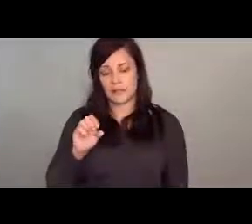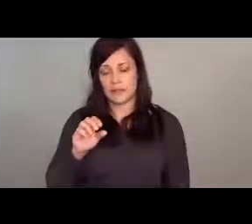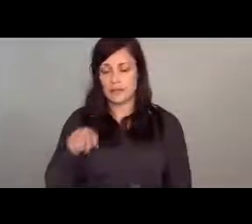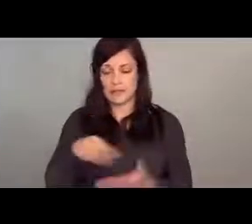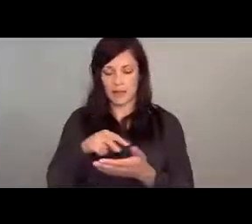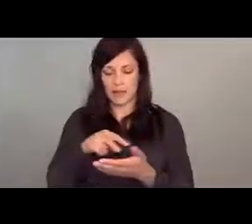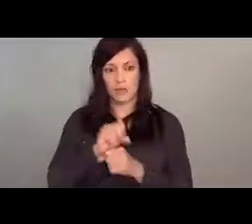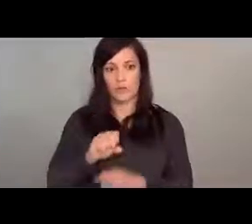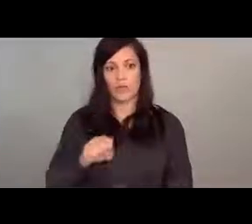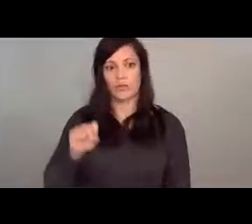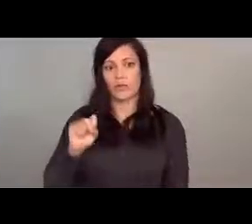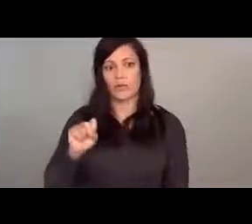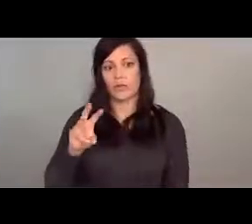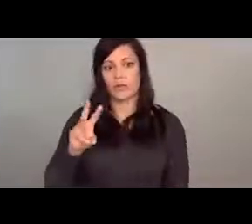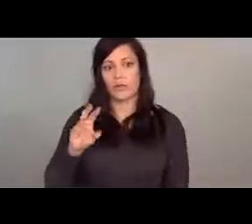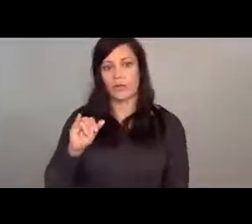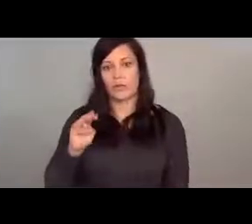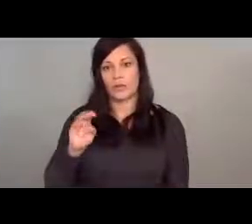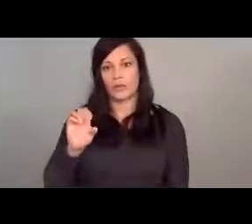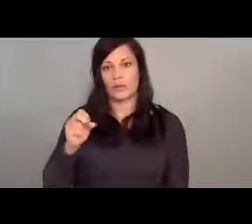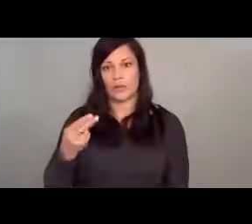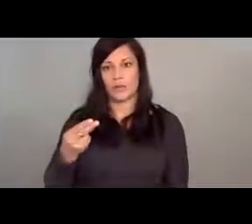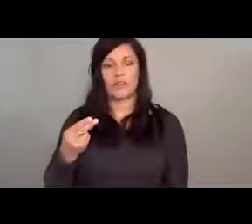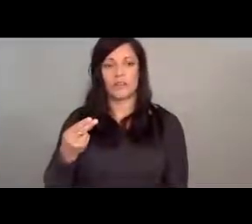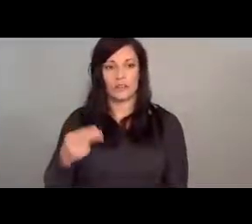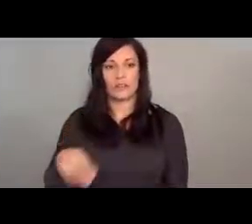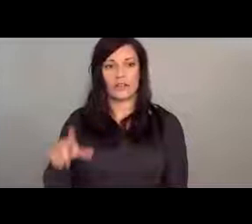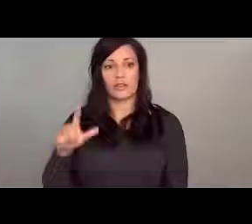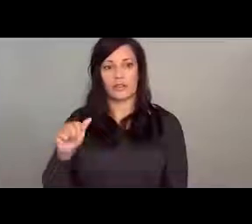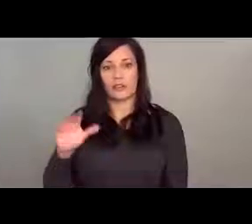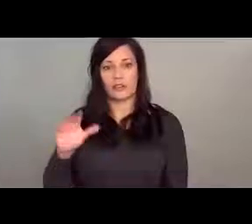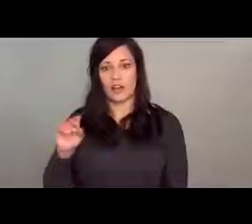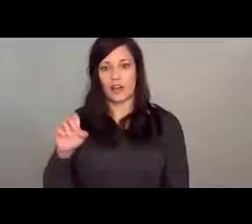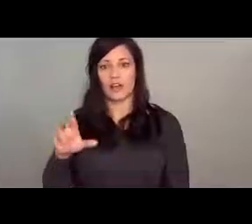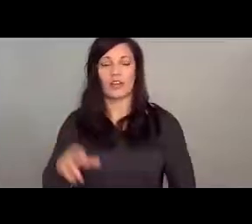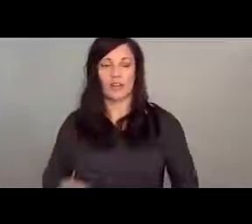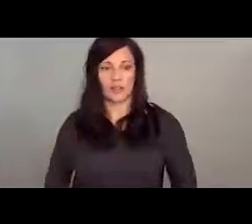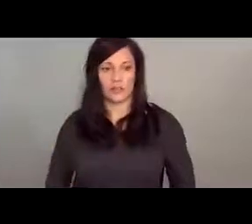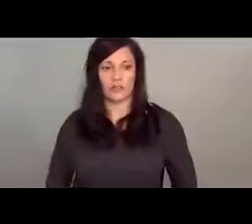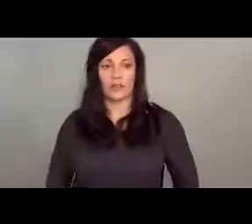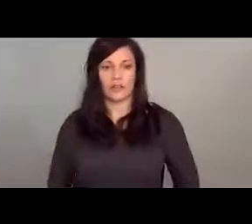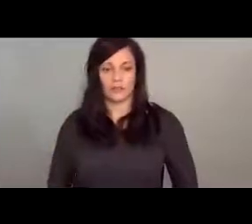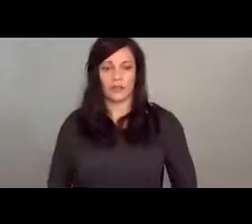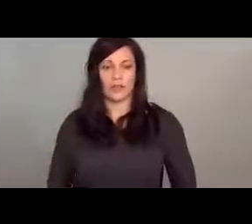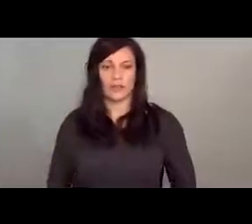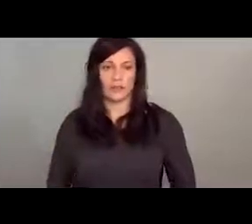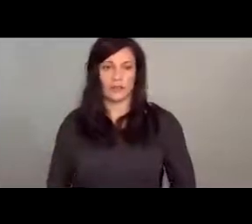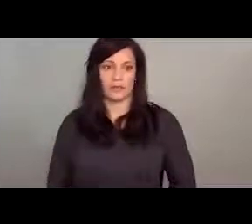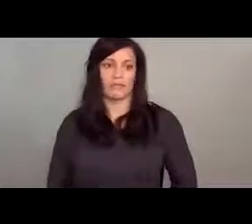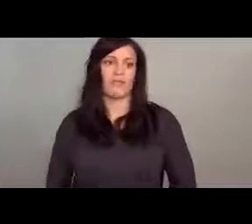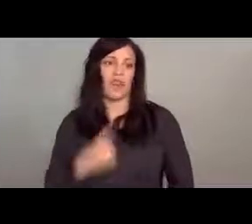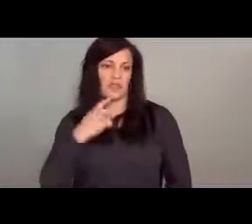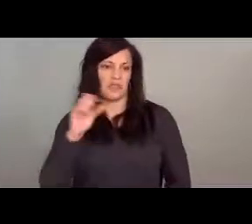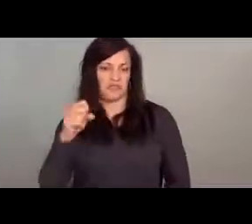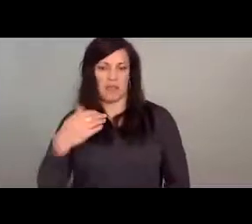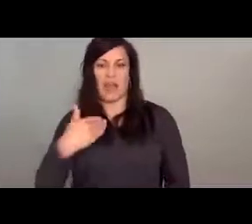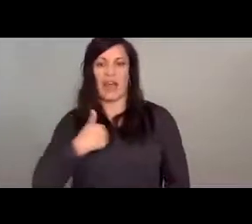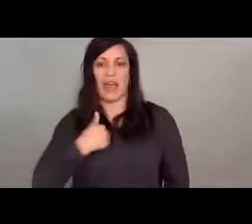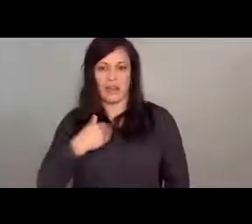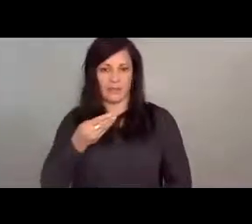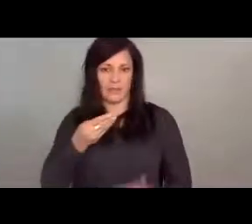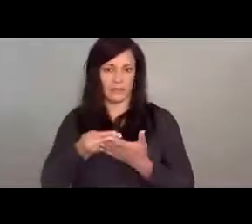Laconer. And I'm gonna say that our mock organization has a fiscal sponsor, and that's what I'll